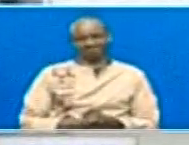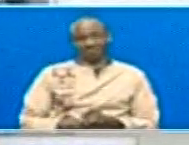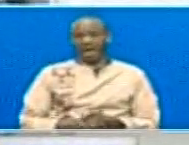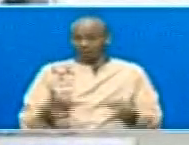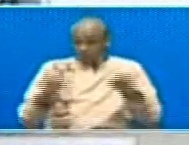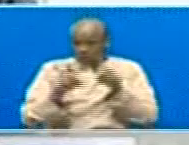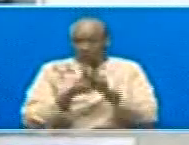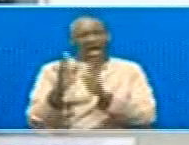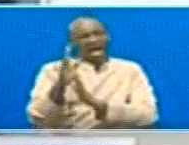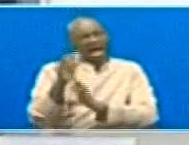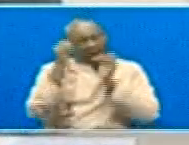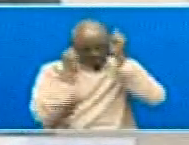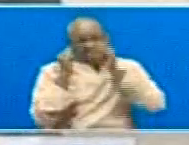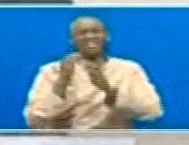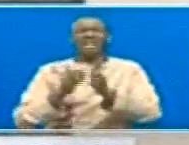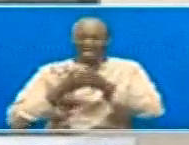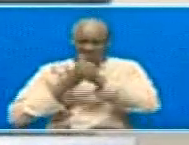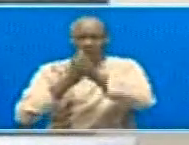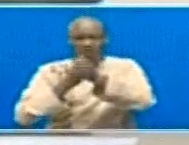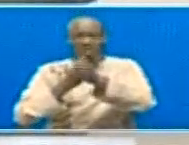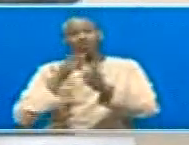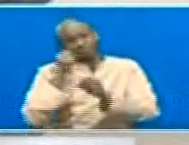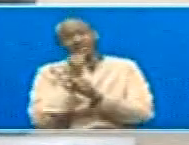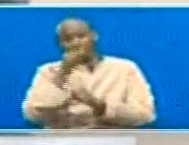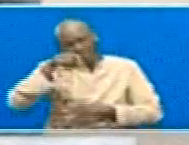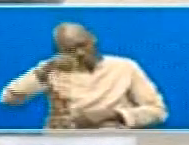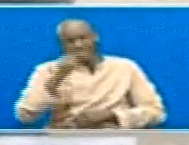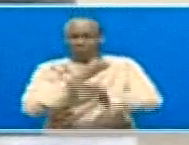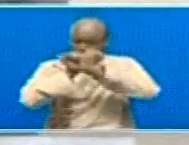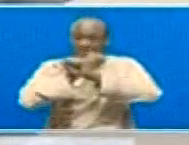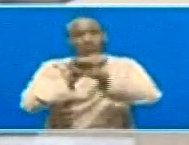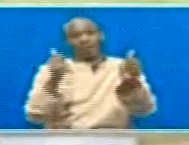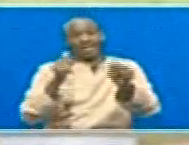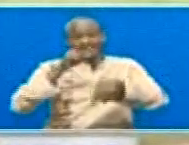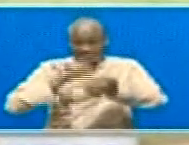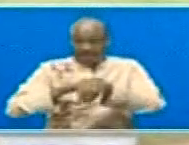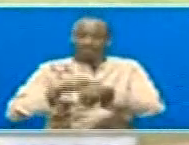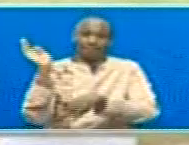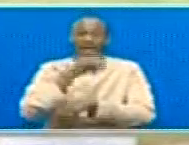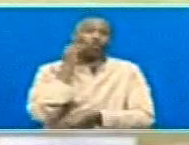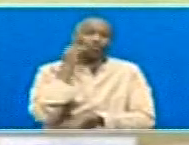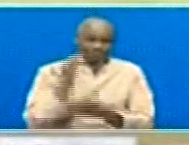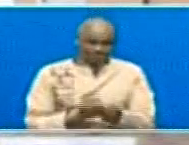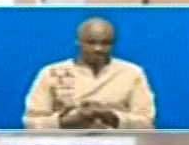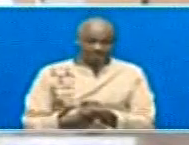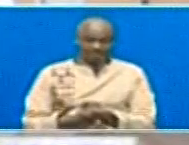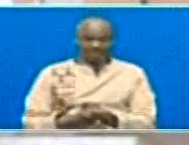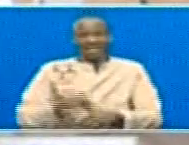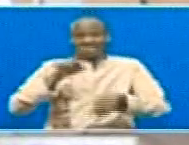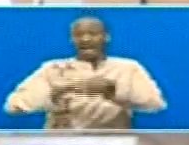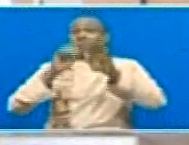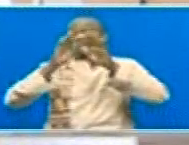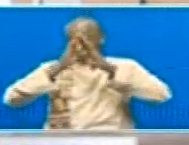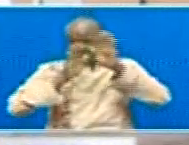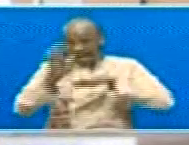under tight army escort, at least to assure the survivors of their safety en route back homes. At Nyayo Stadium,